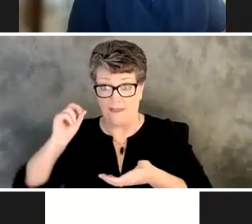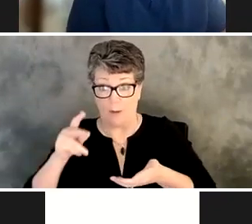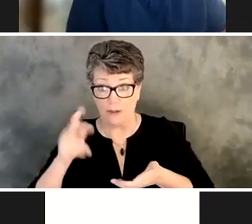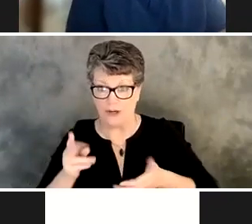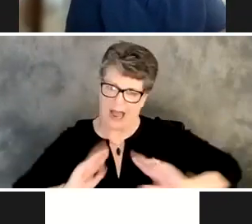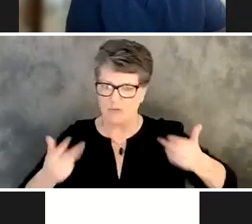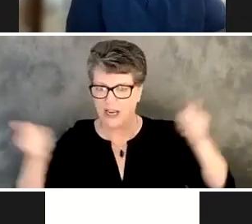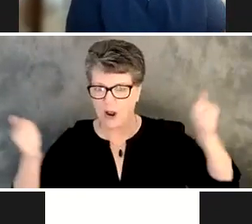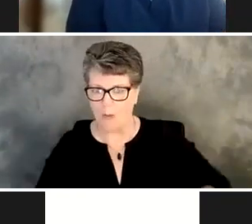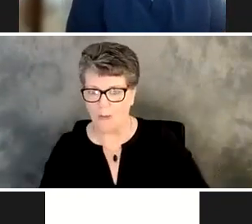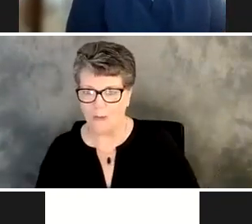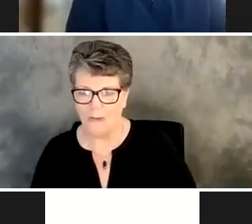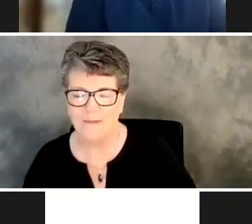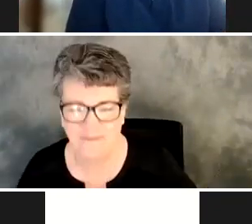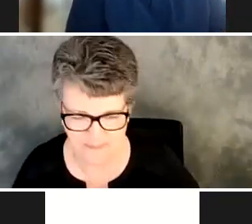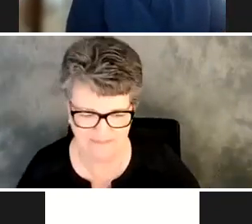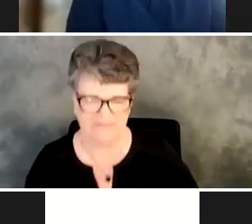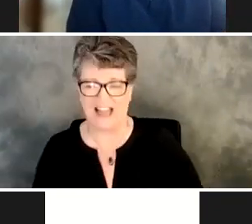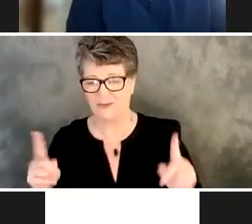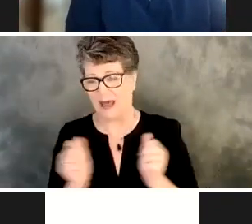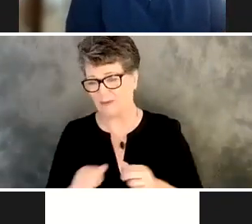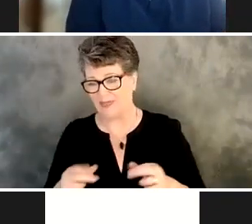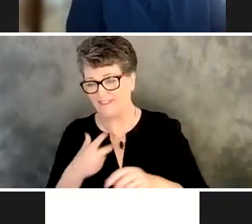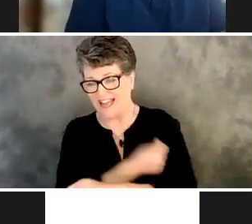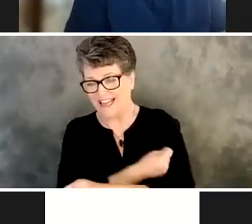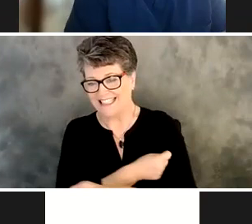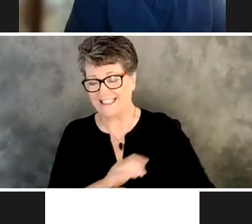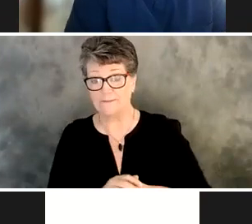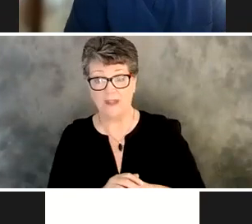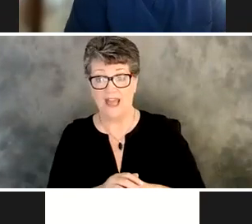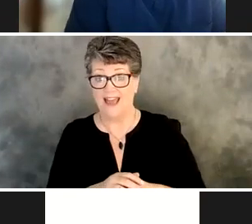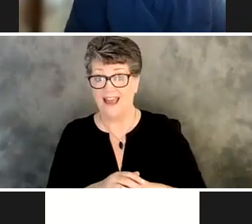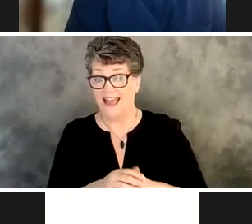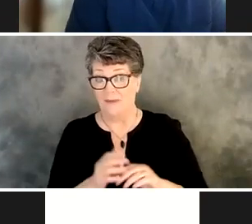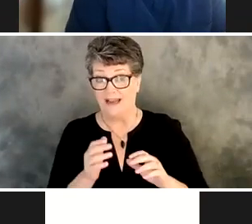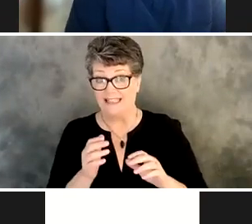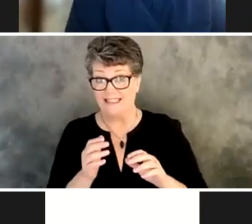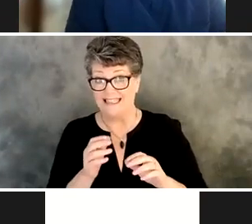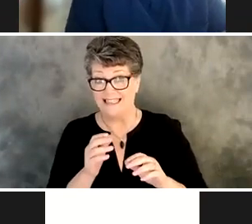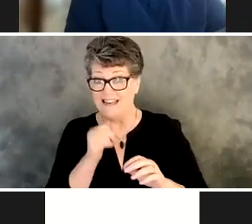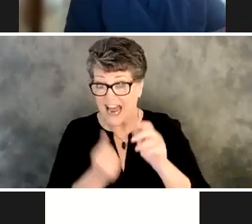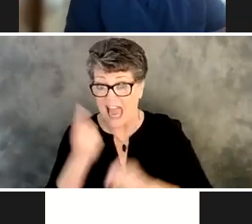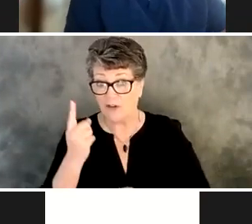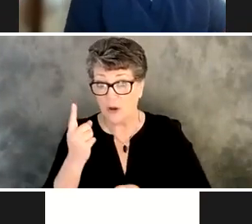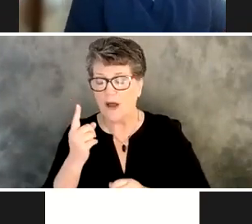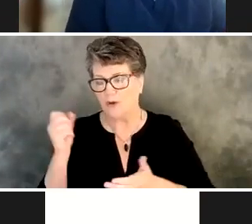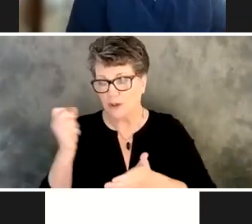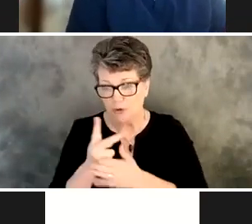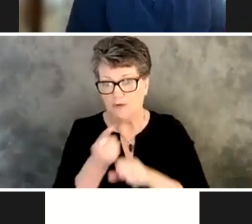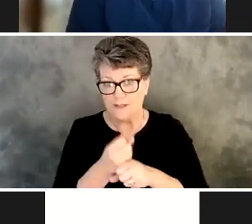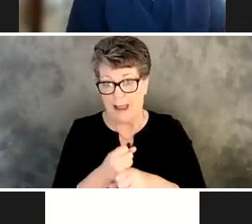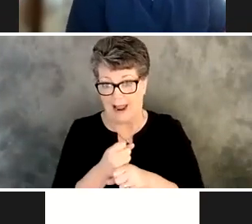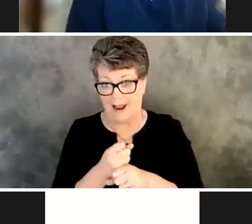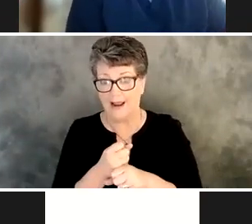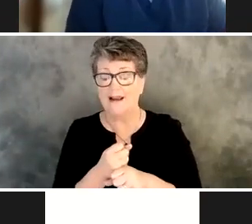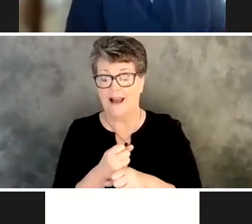go, right? And that's what happened with these vaccines. And it's important to understand that not everybody made the cut, okay? So you had like 15 companies that started